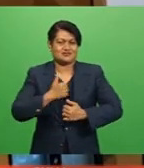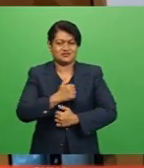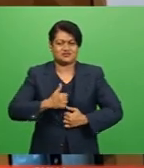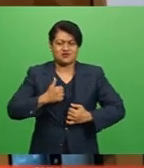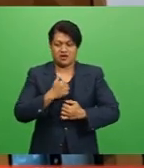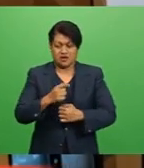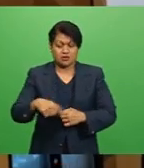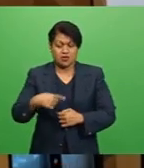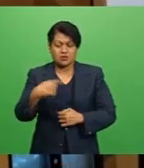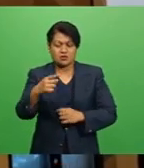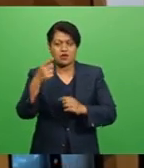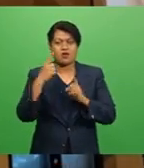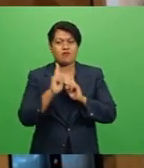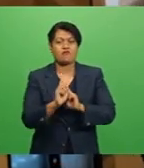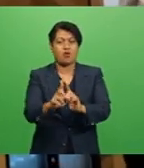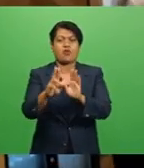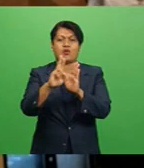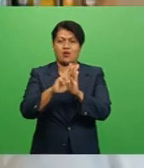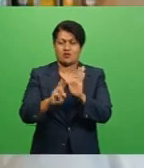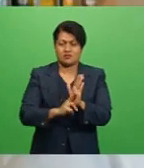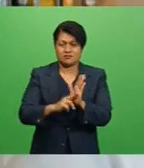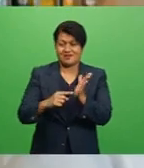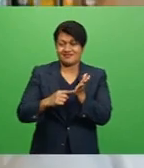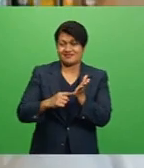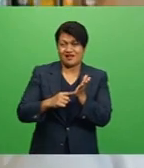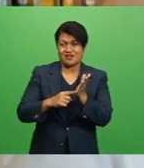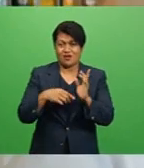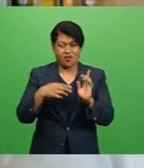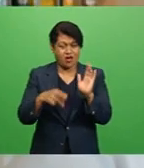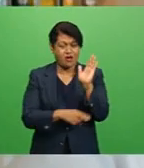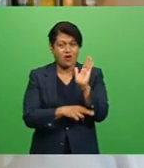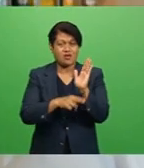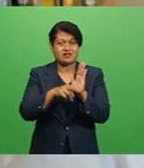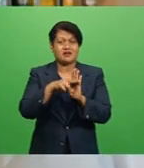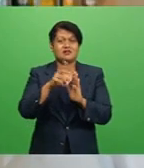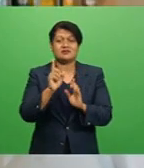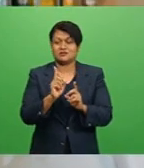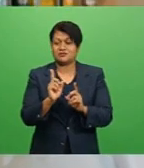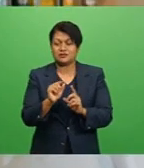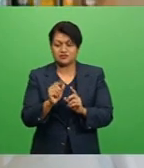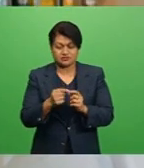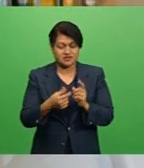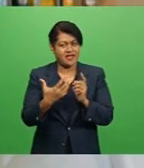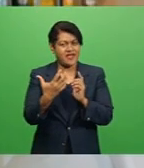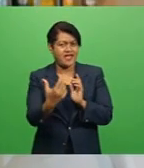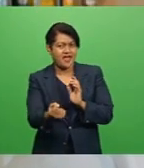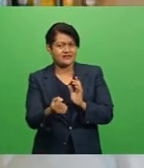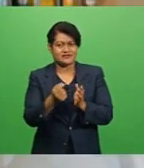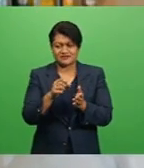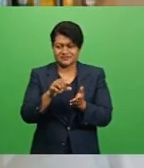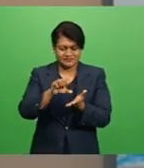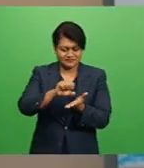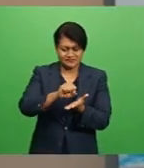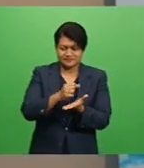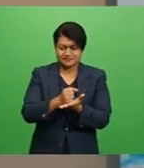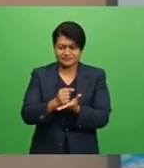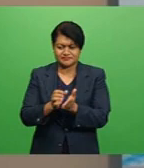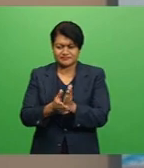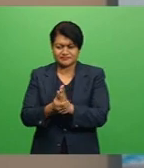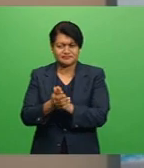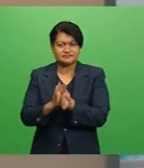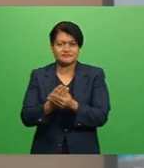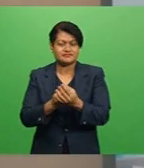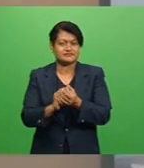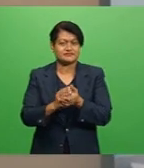still followed. For the Tano Hotel Group, we have installed all sanitizers throughout all the hotels,